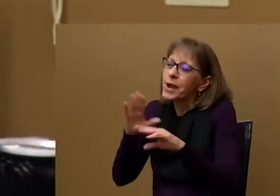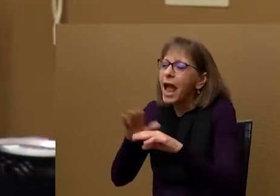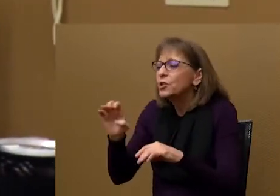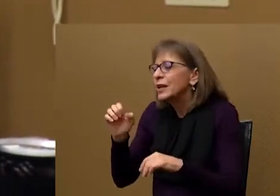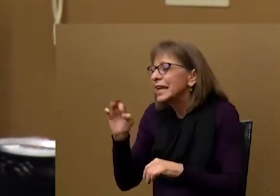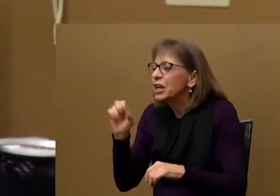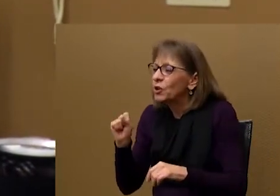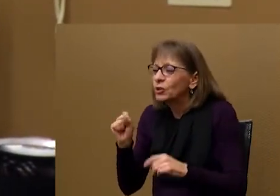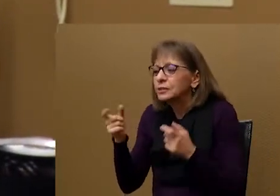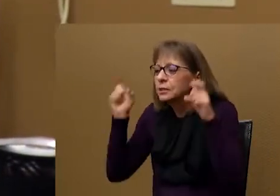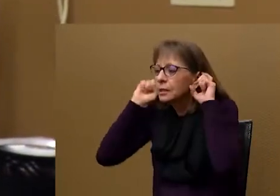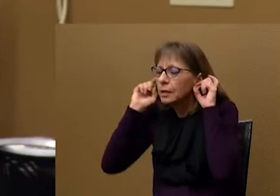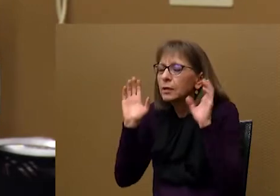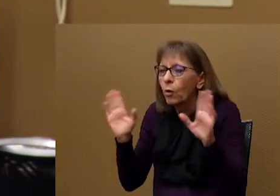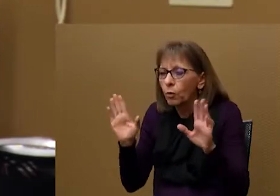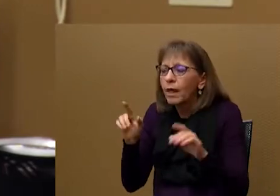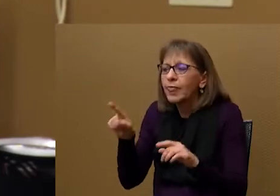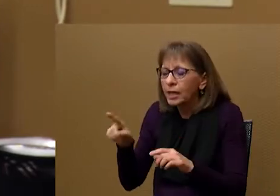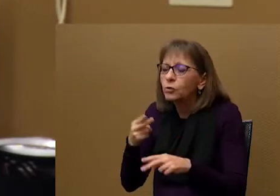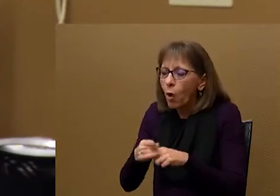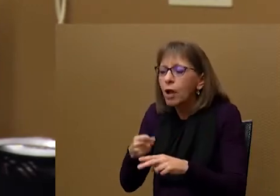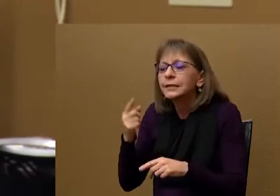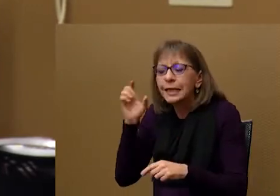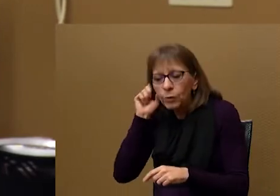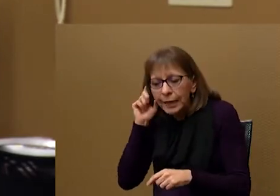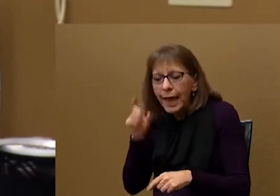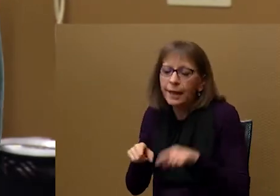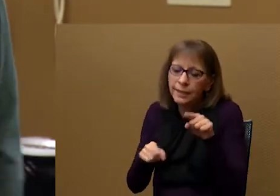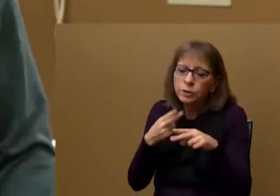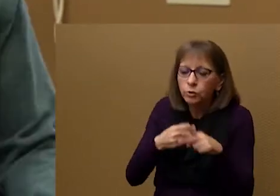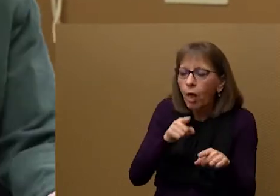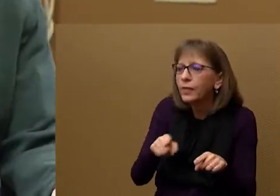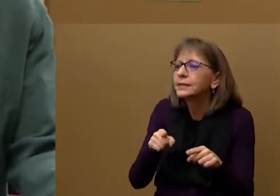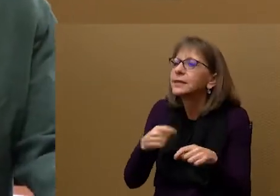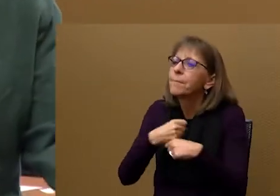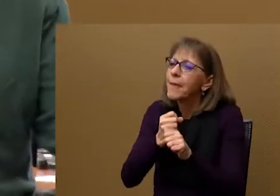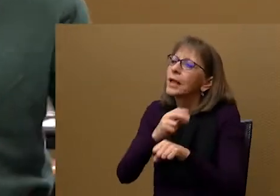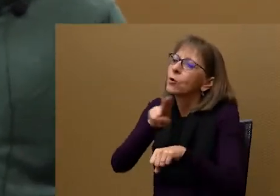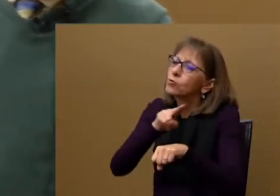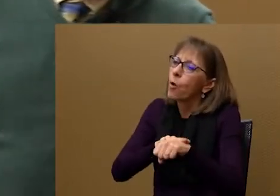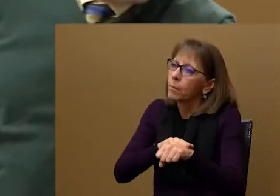them not see it so as something they need to hide or something that can't be talked about.